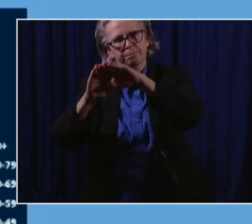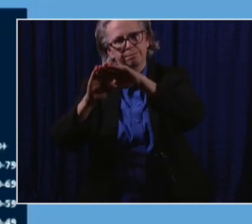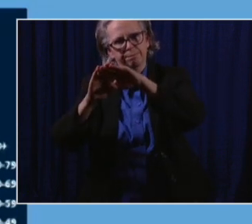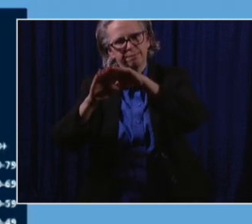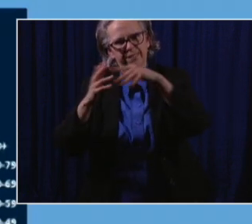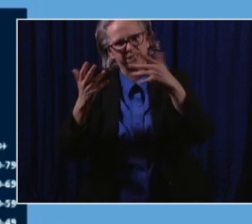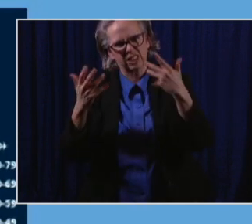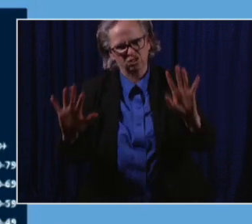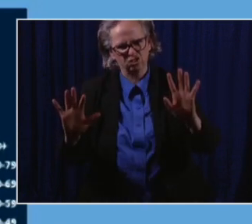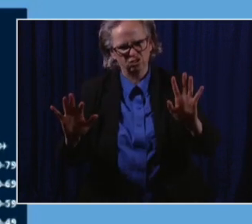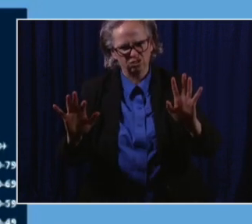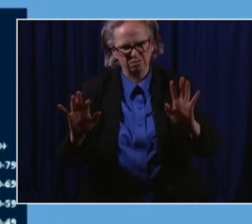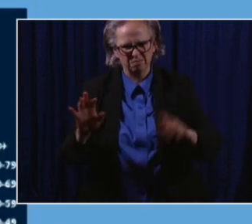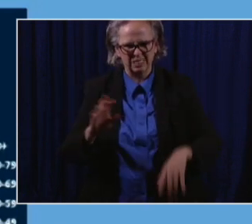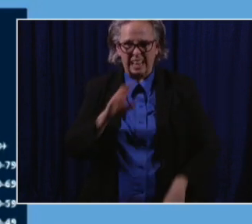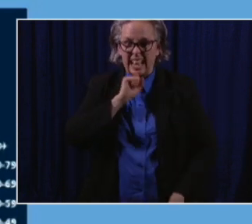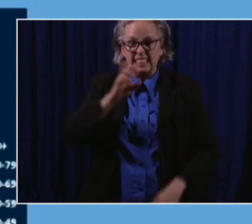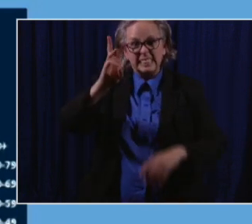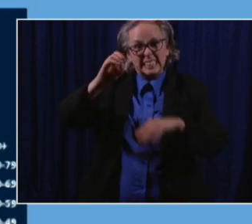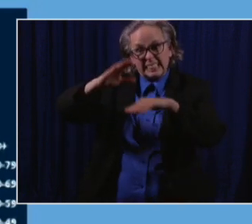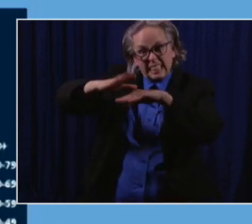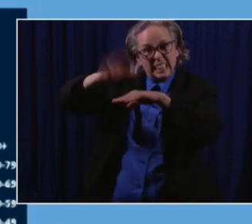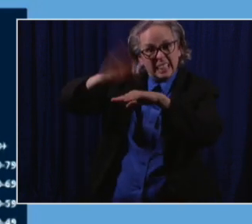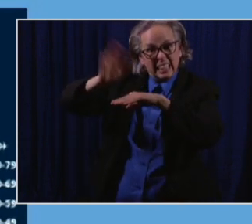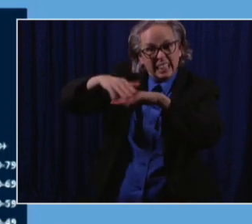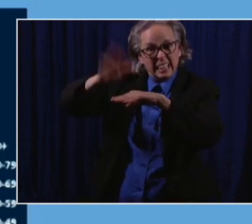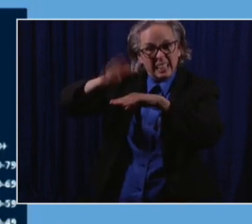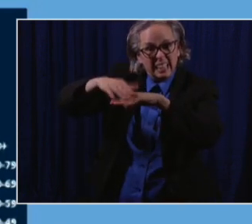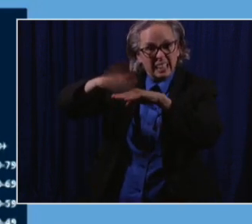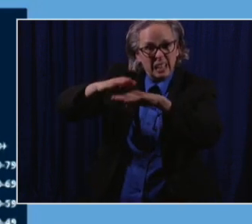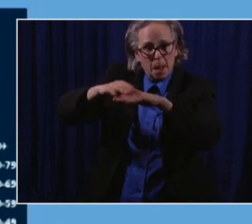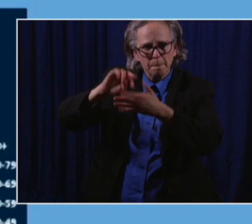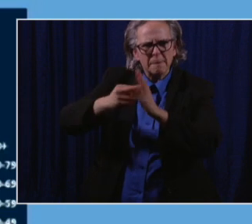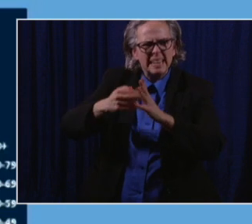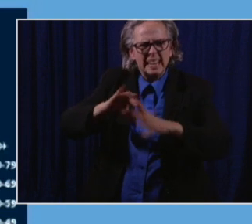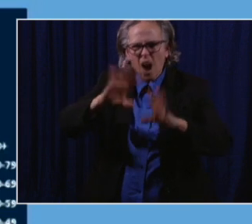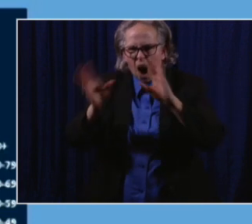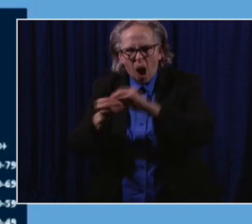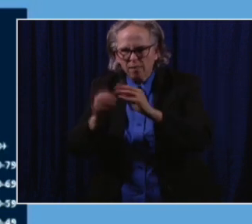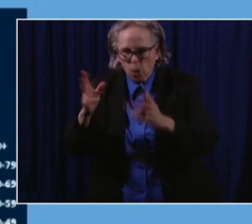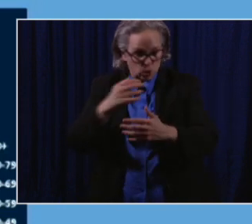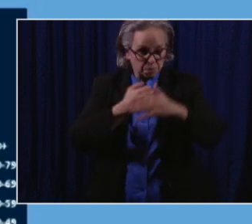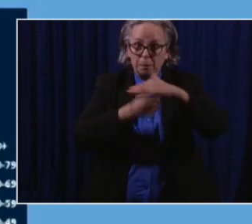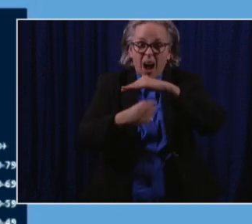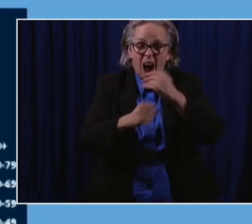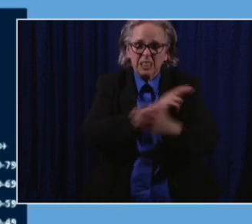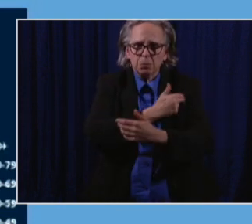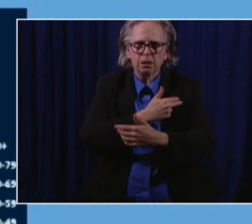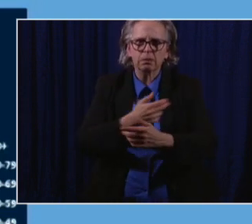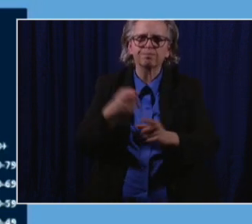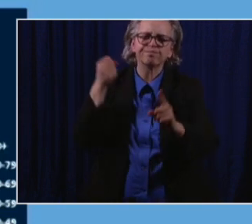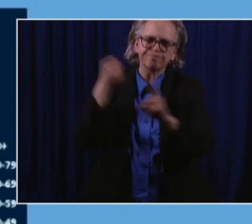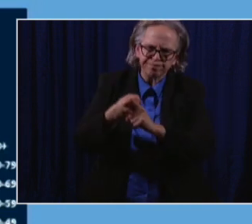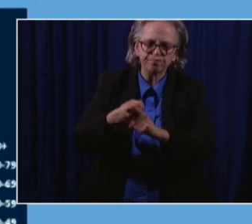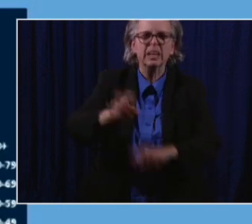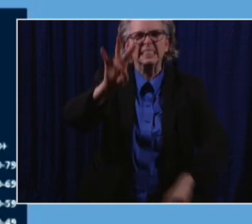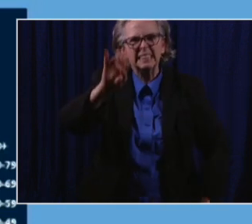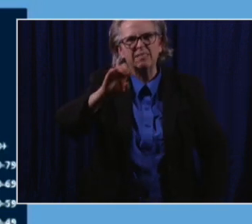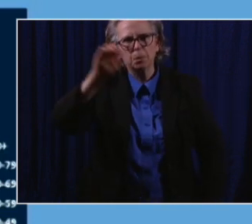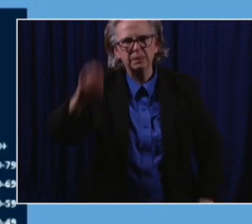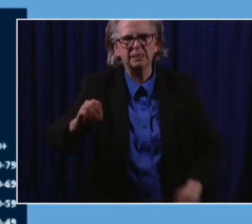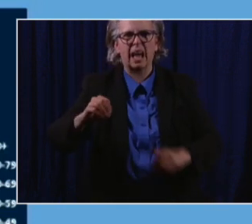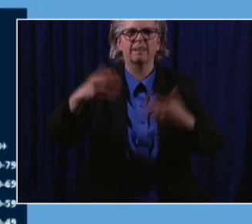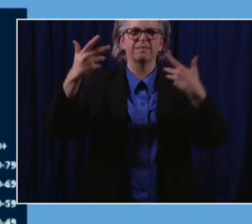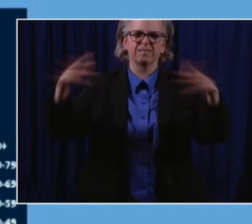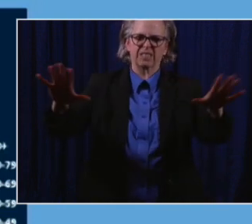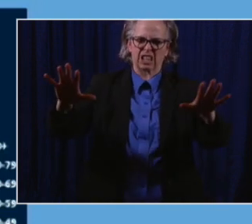Ohioans 60 and older now account for about 70% of COVID hospital admissions. This is considerably higher than the 50% that we saw